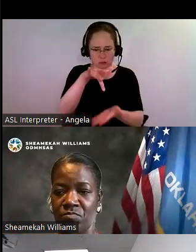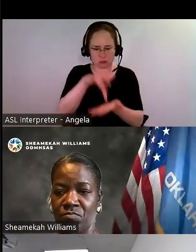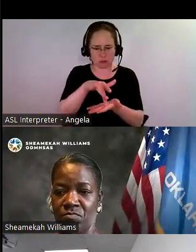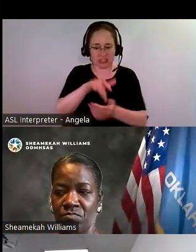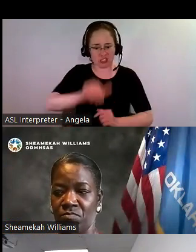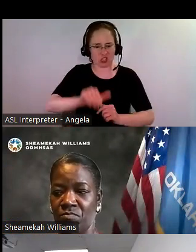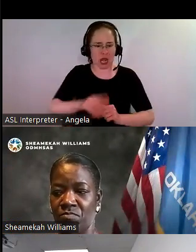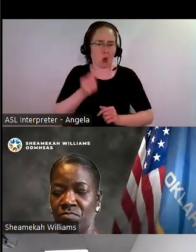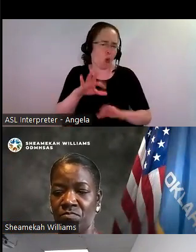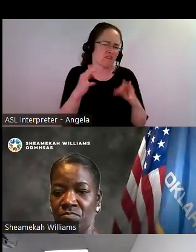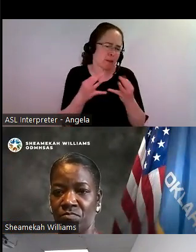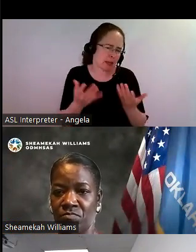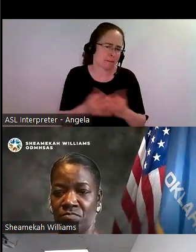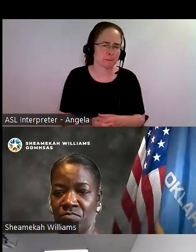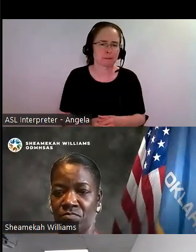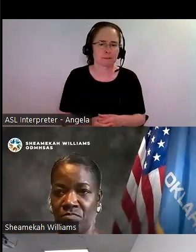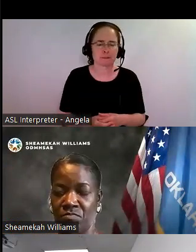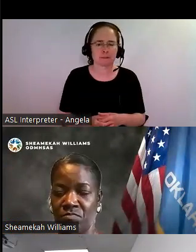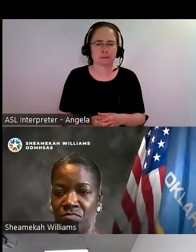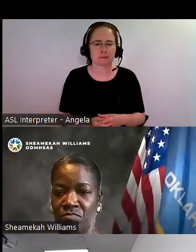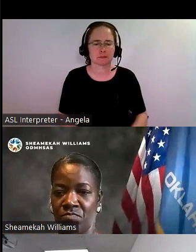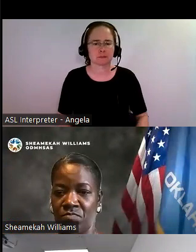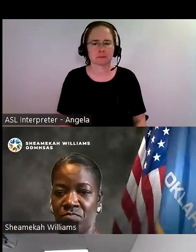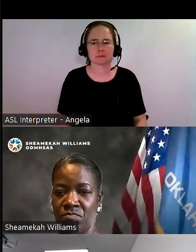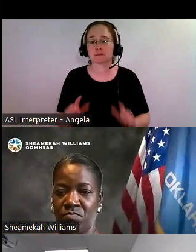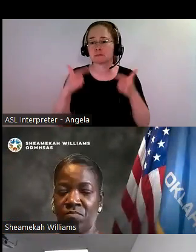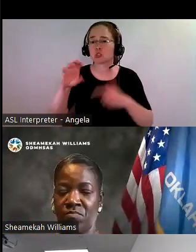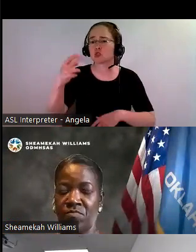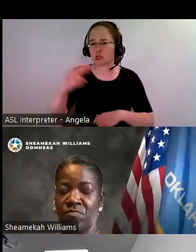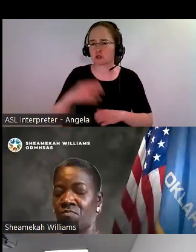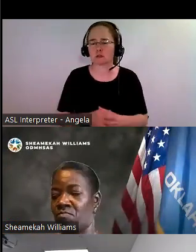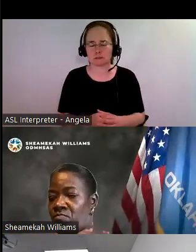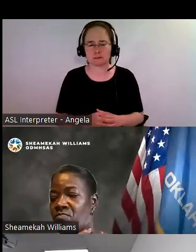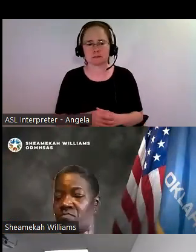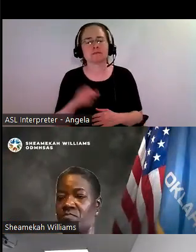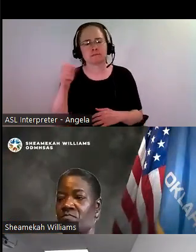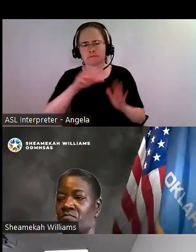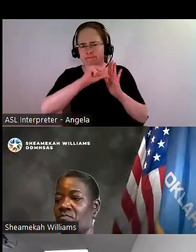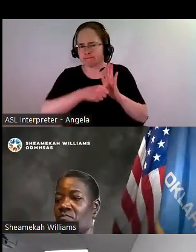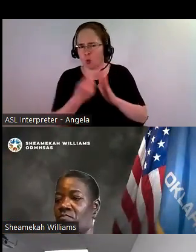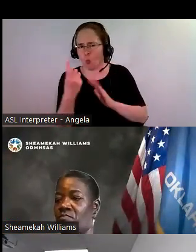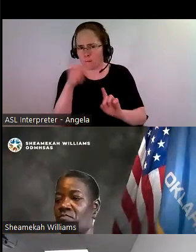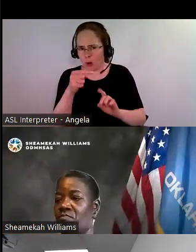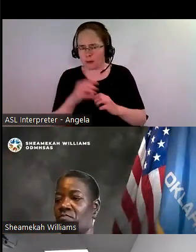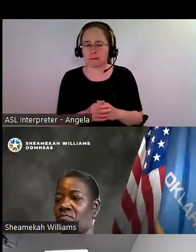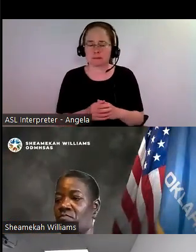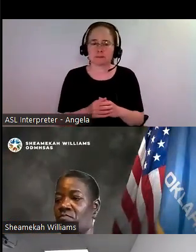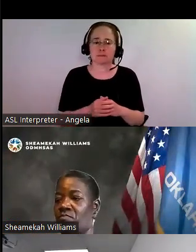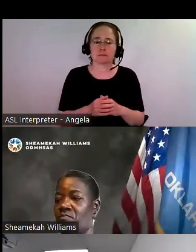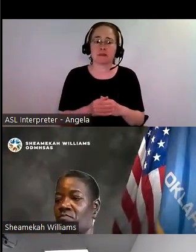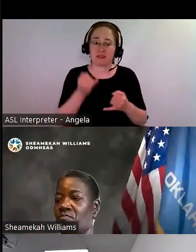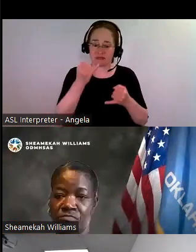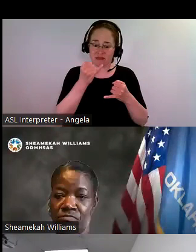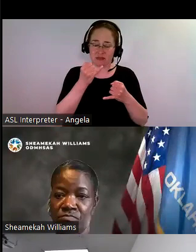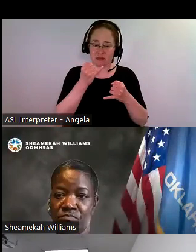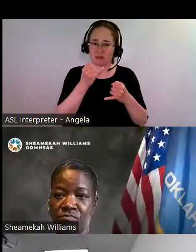child or the family. Go ahead, Josh. Yeah, if I can just drive one point home, I think how to emphasize this is that last square